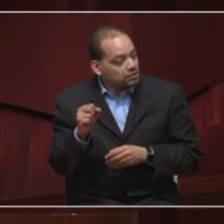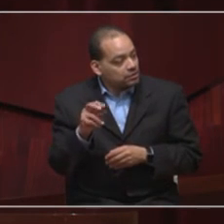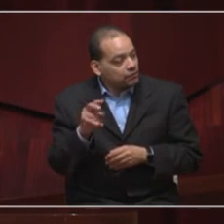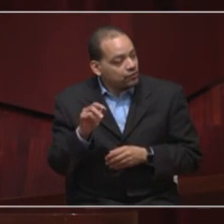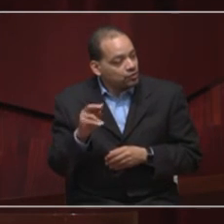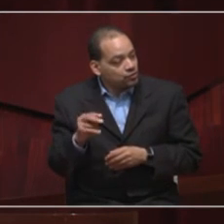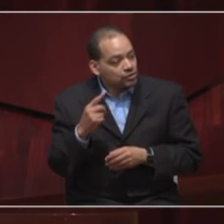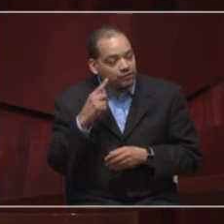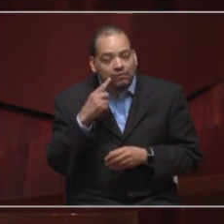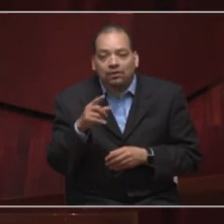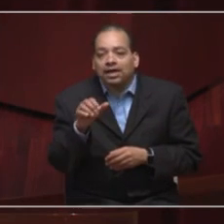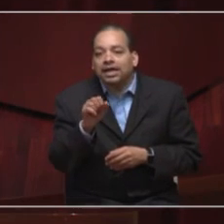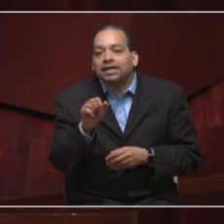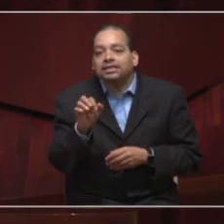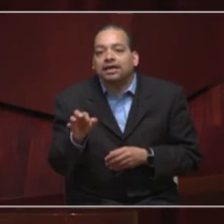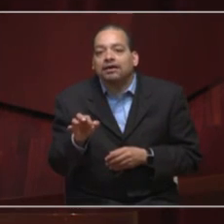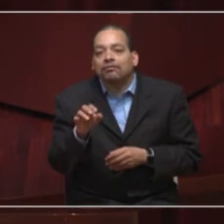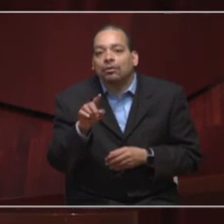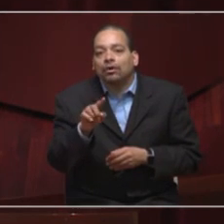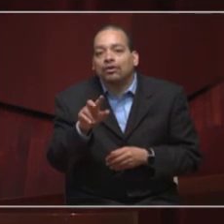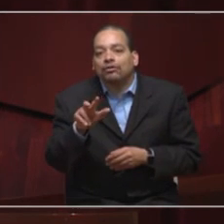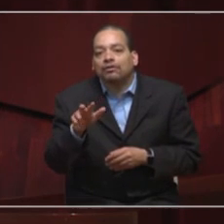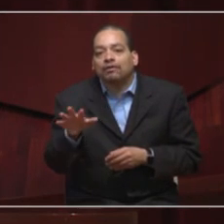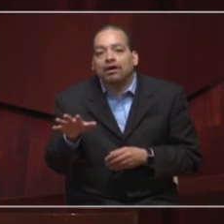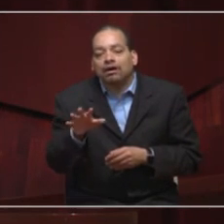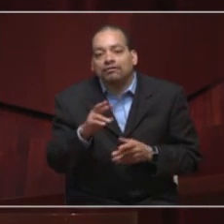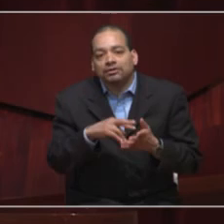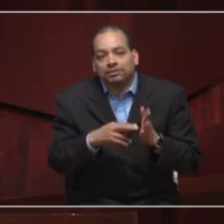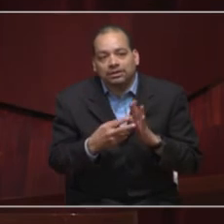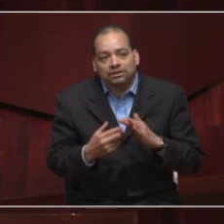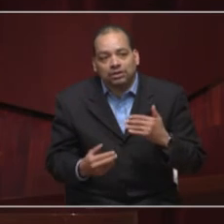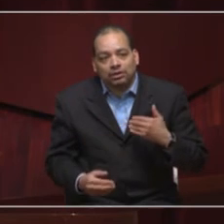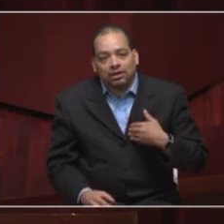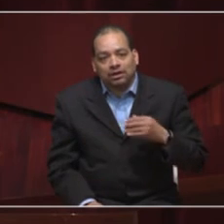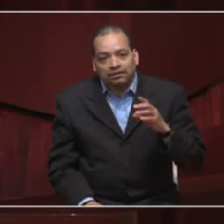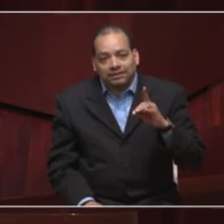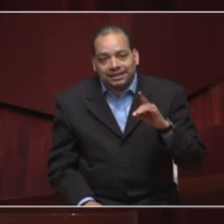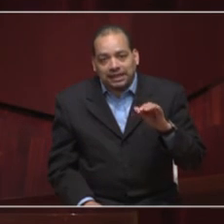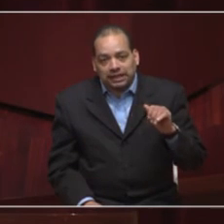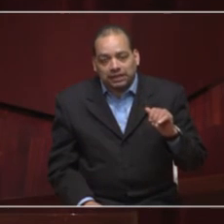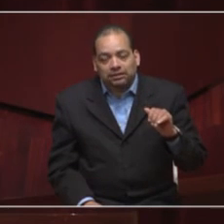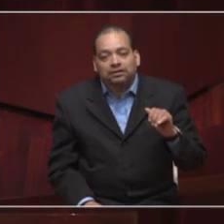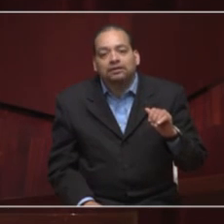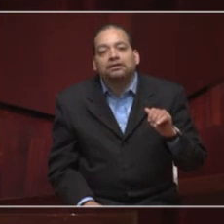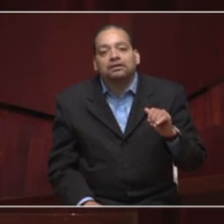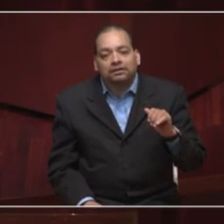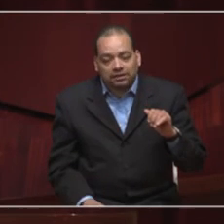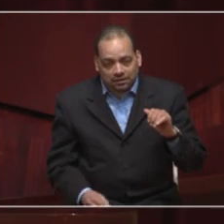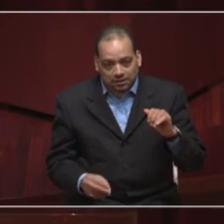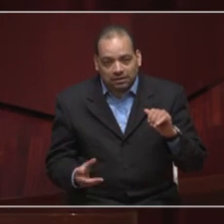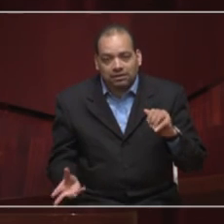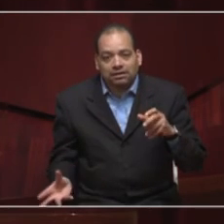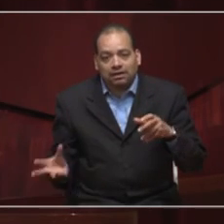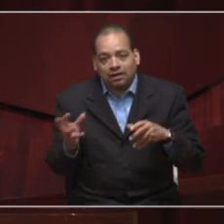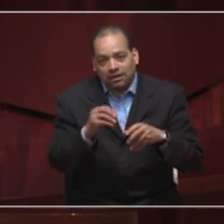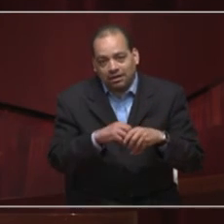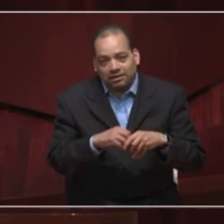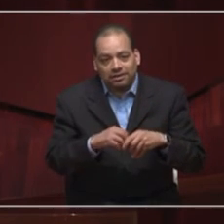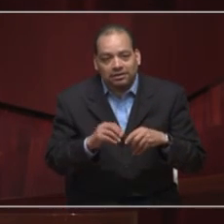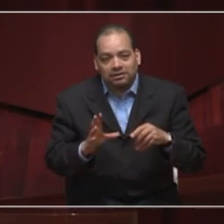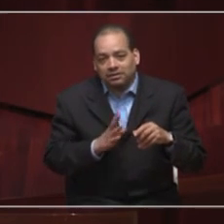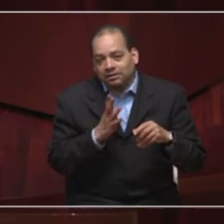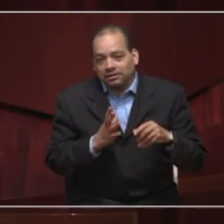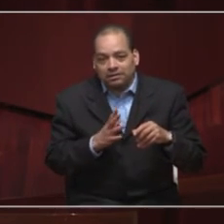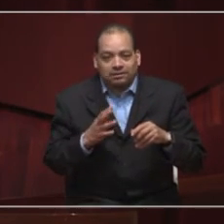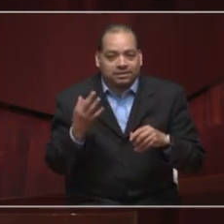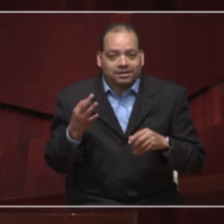the SF-135, where we take the data from the fields and populate it in certain areas of a very authentic-looking 1940s